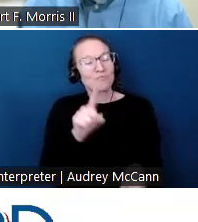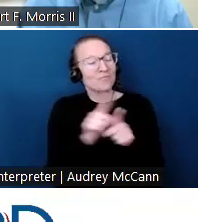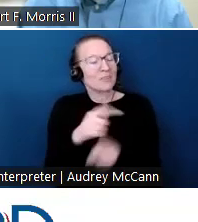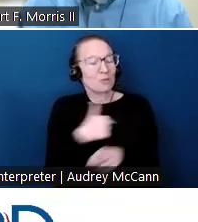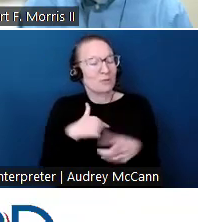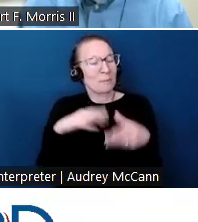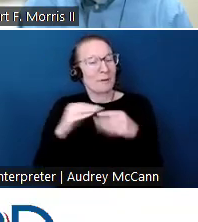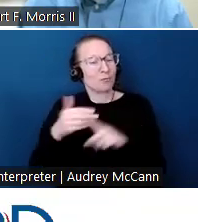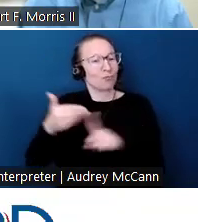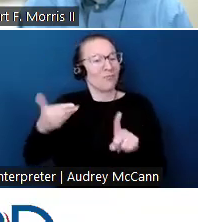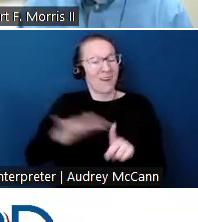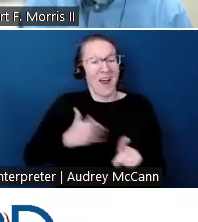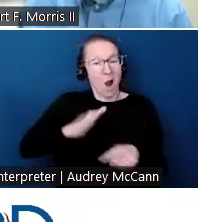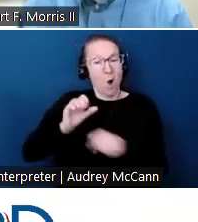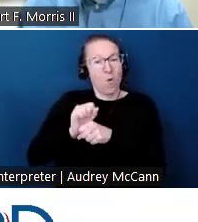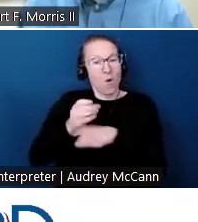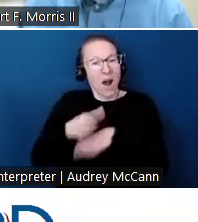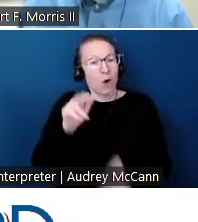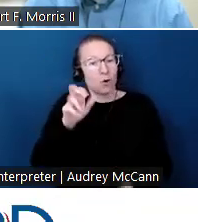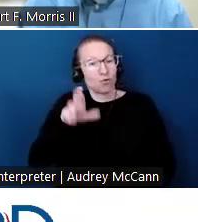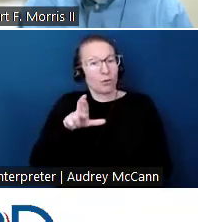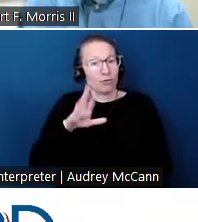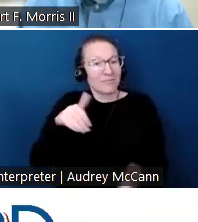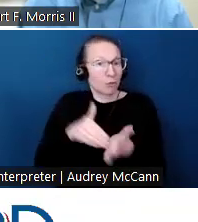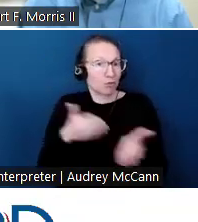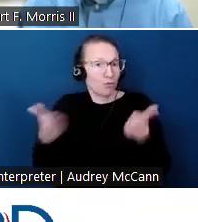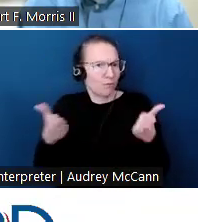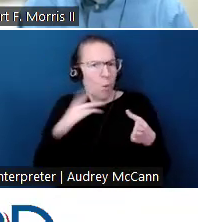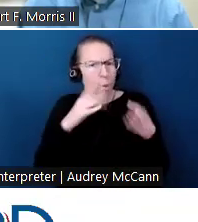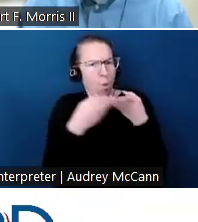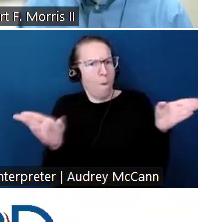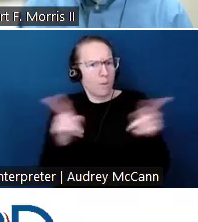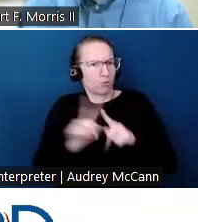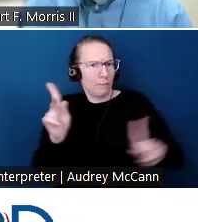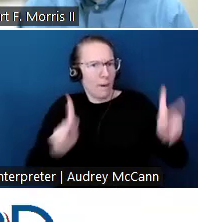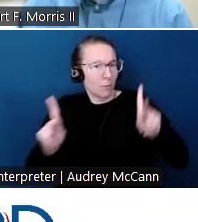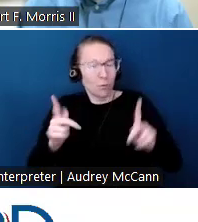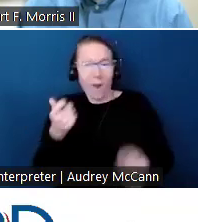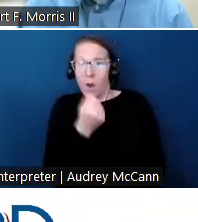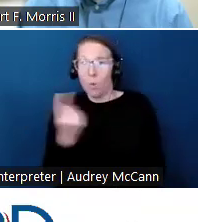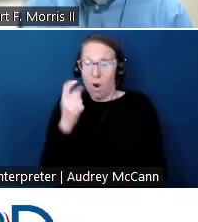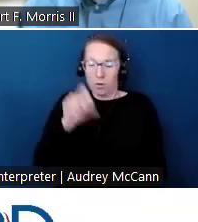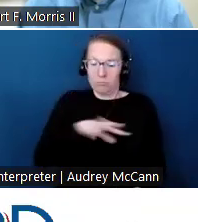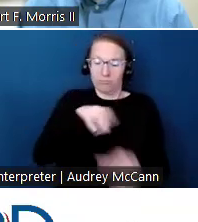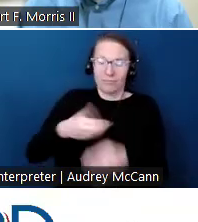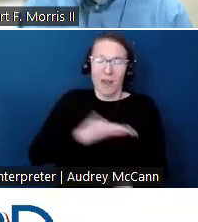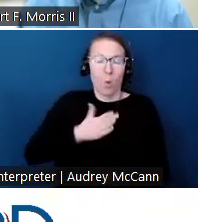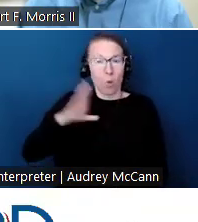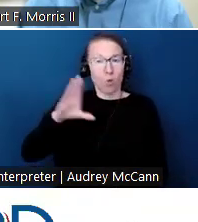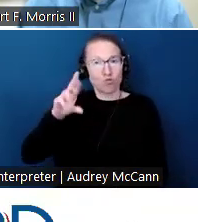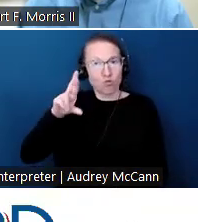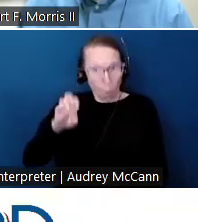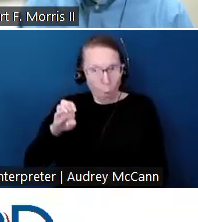our Career Center services are open to the public. So anyone can utilize our core Career Center services, but if you